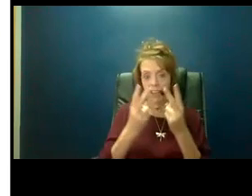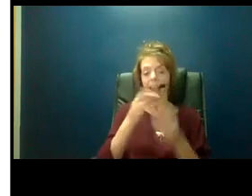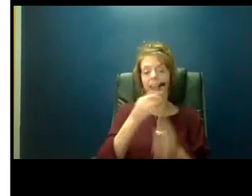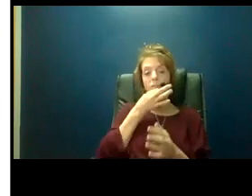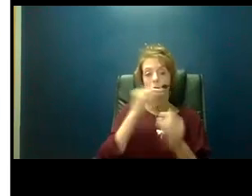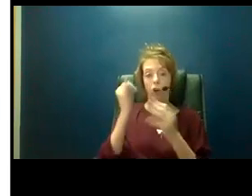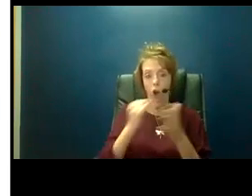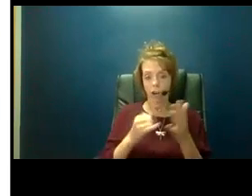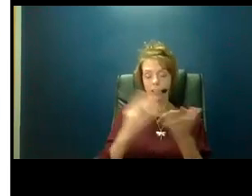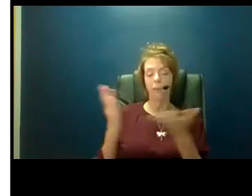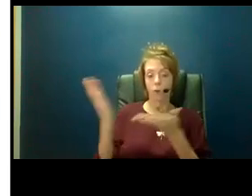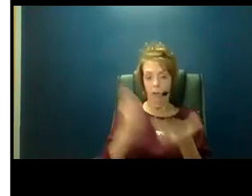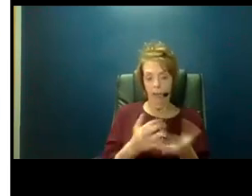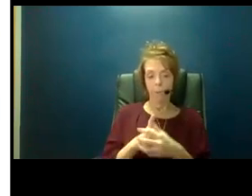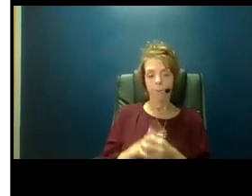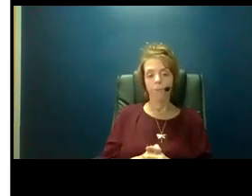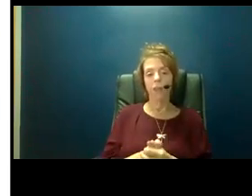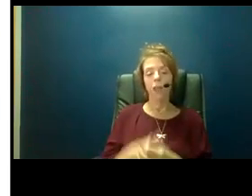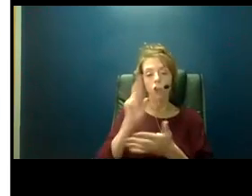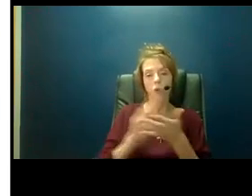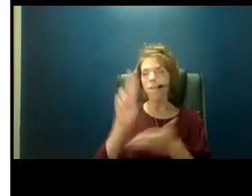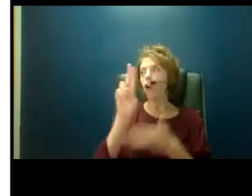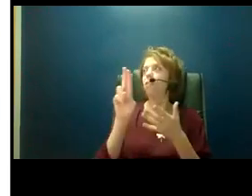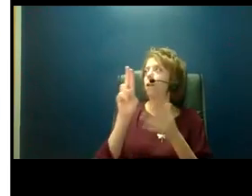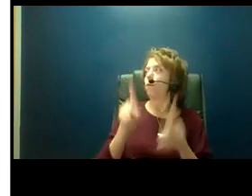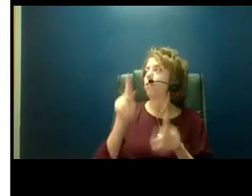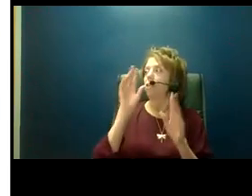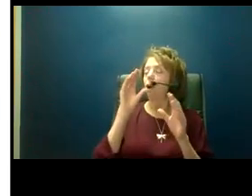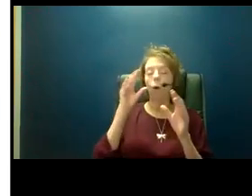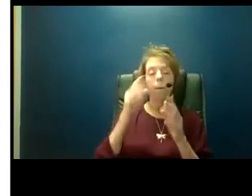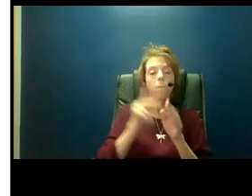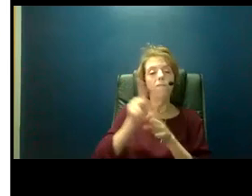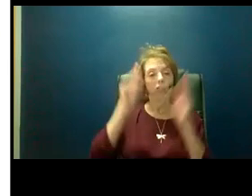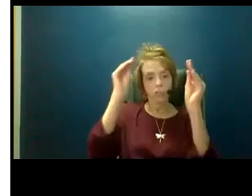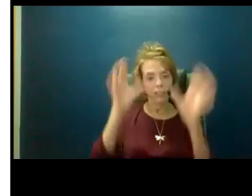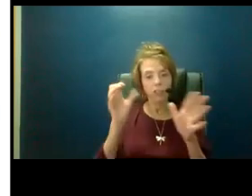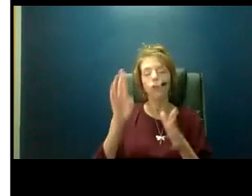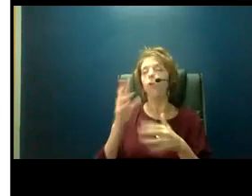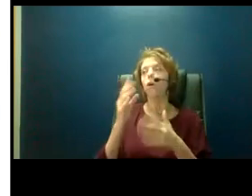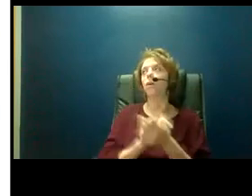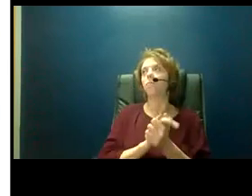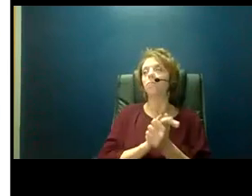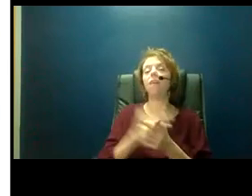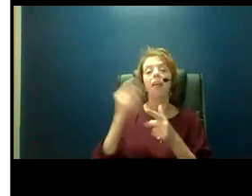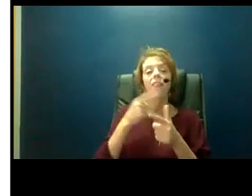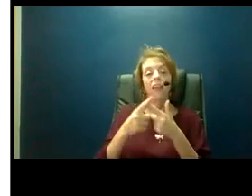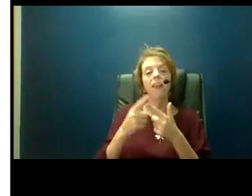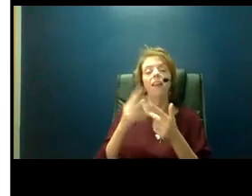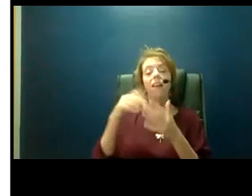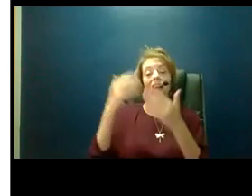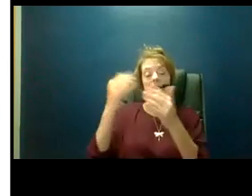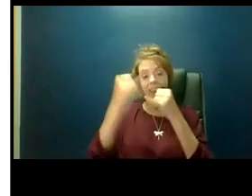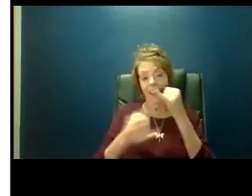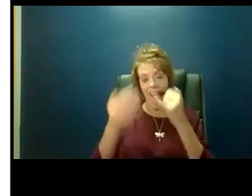bringing, a university or a professional level of skills, training, exposure. And then again, it's the